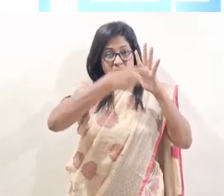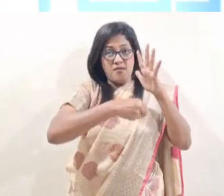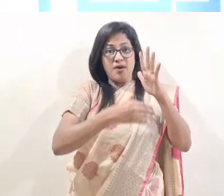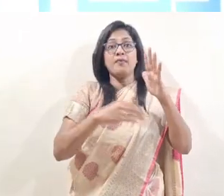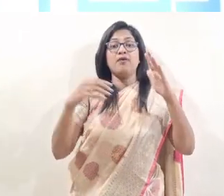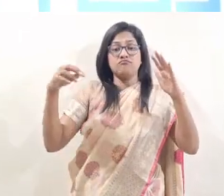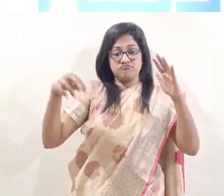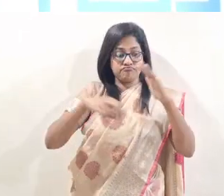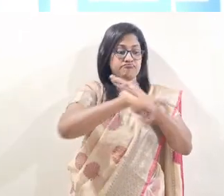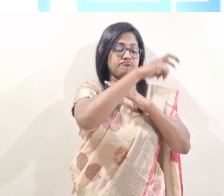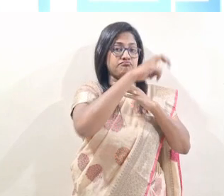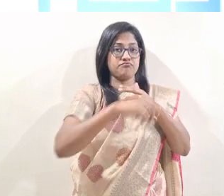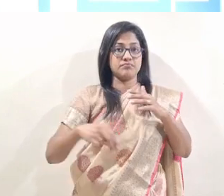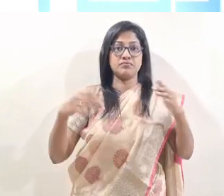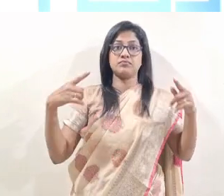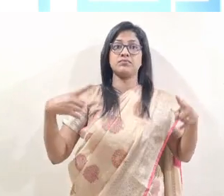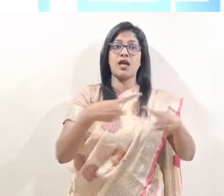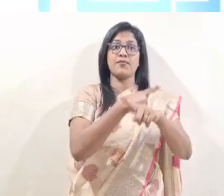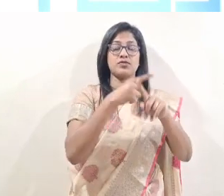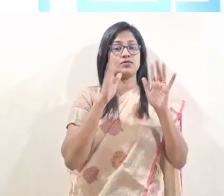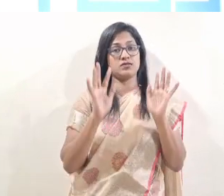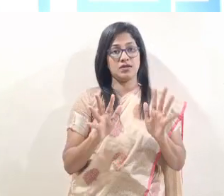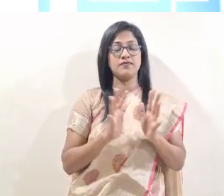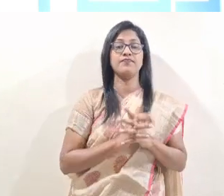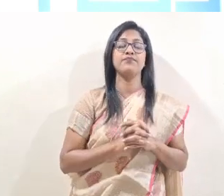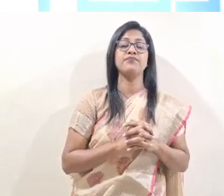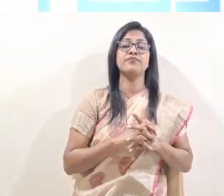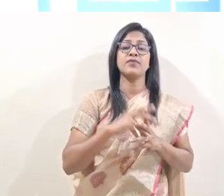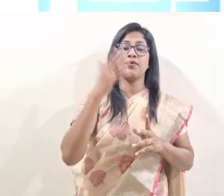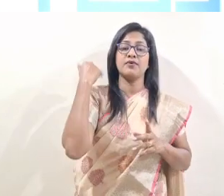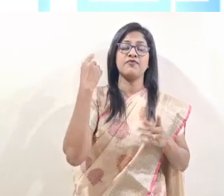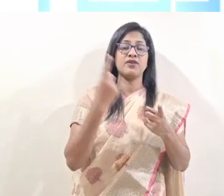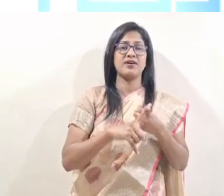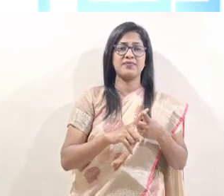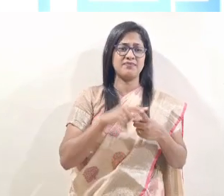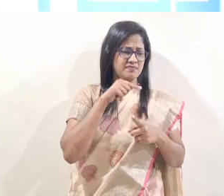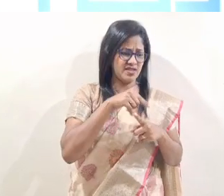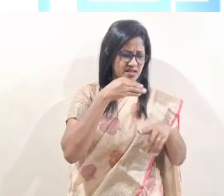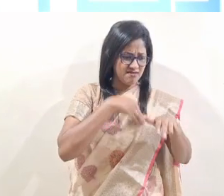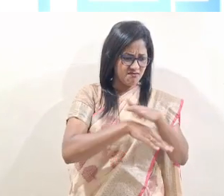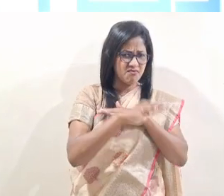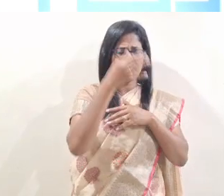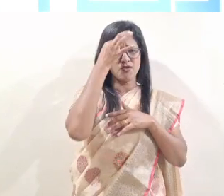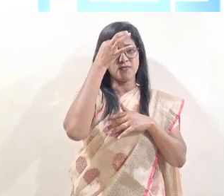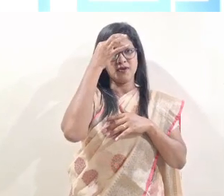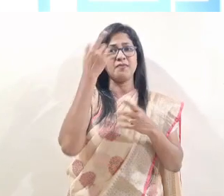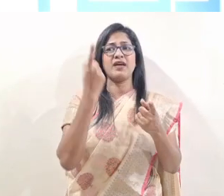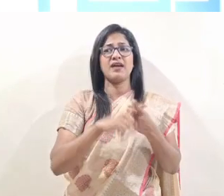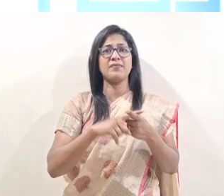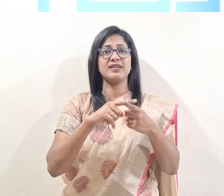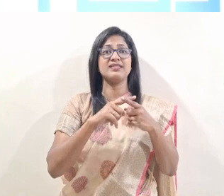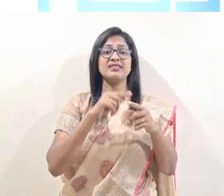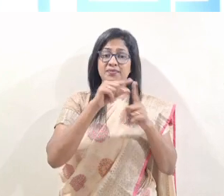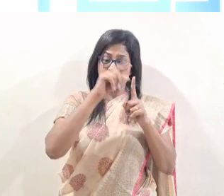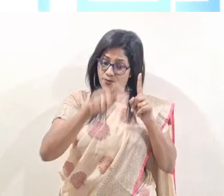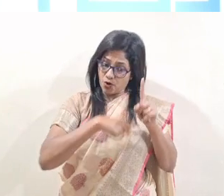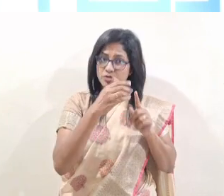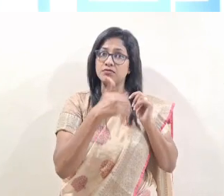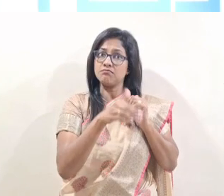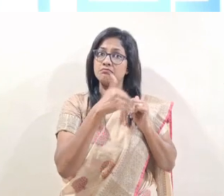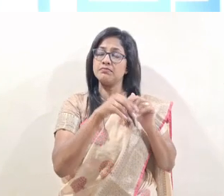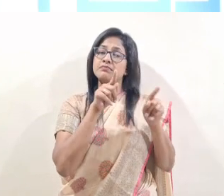was proposed across perpendicular to it. Now what happened is we ran into some difficulties during the project